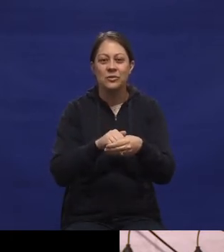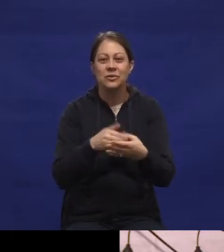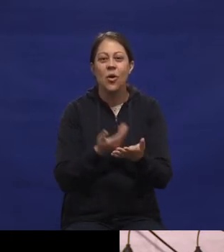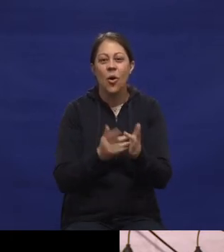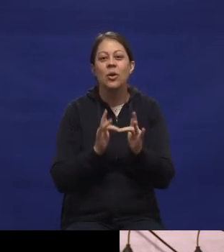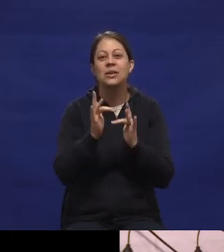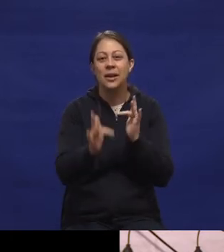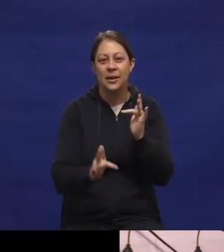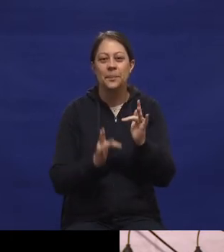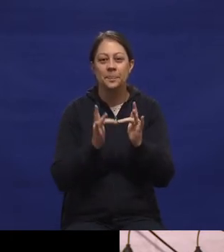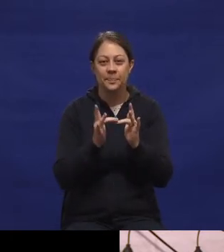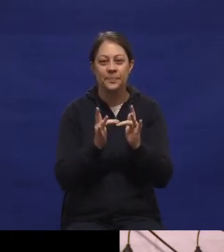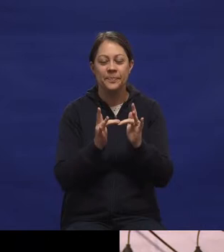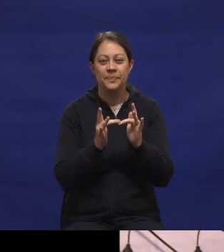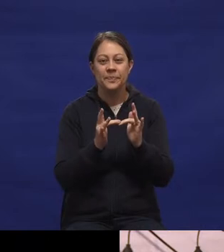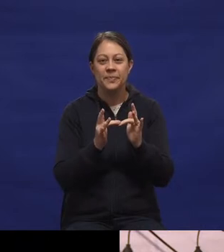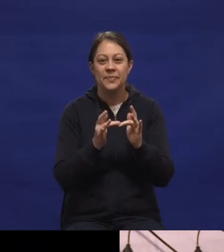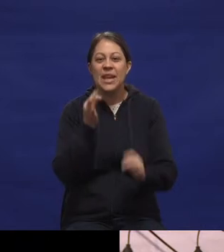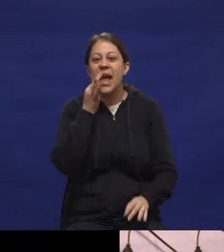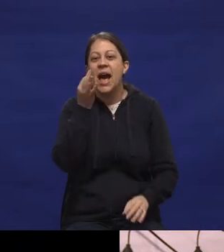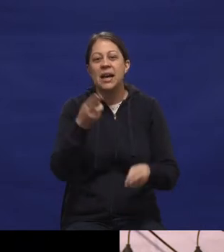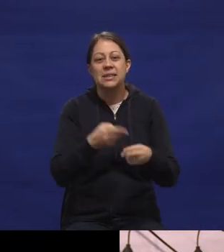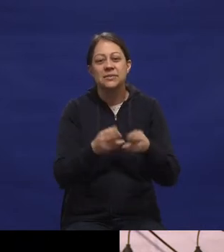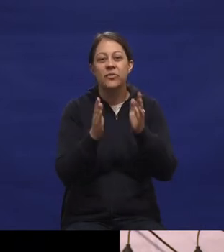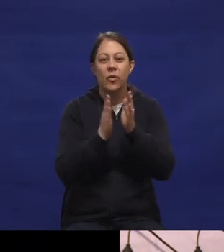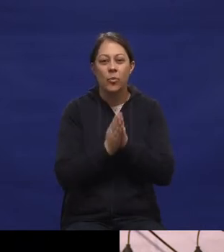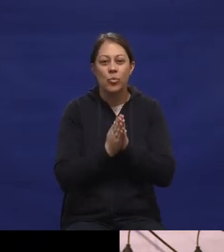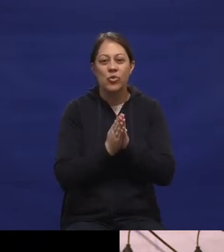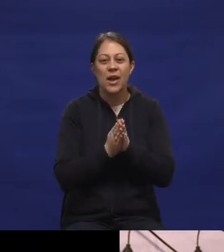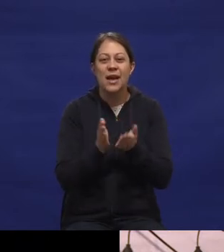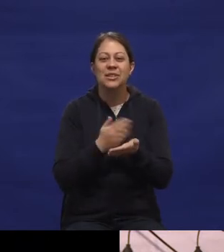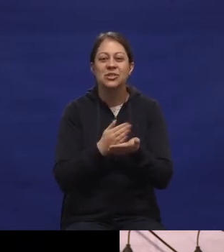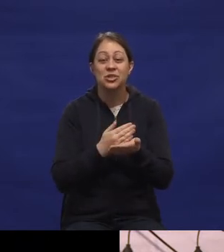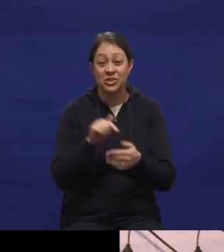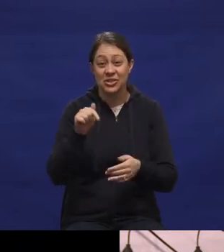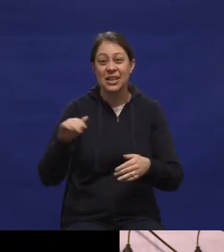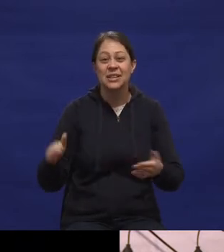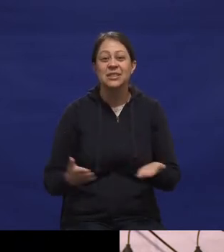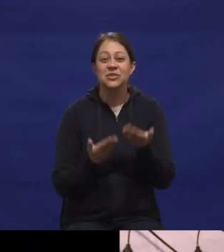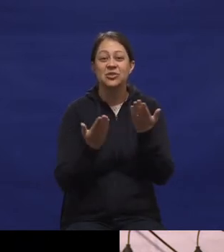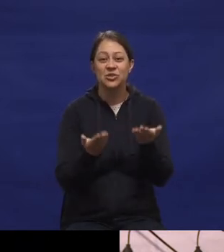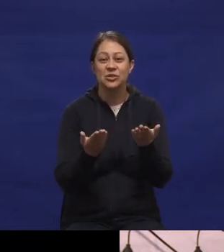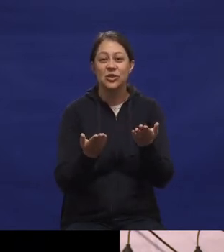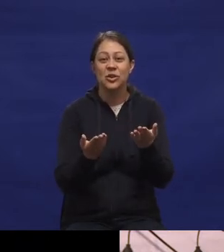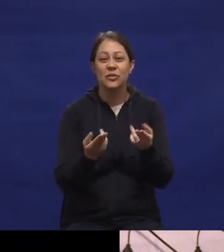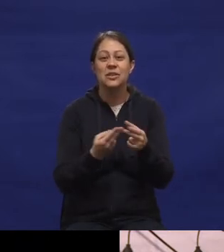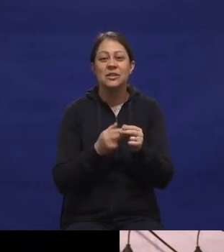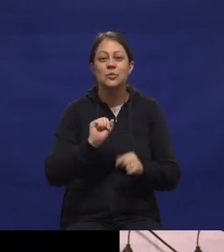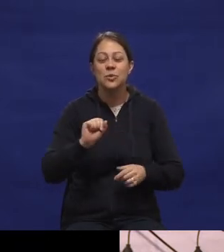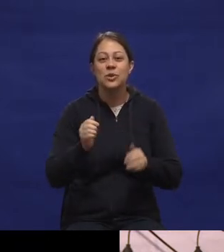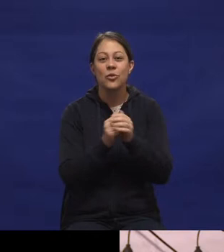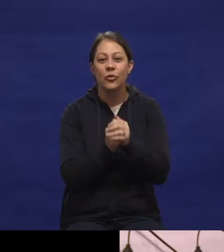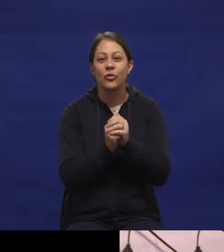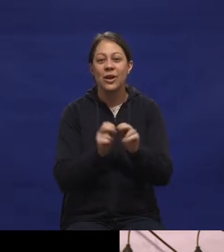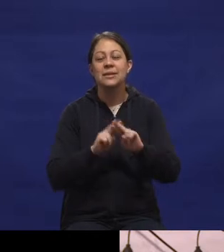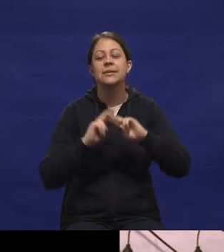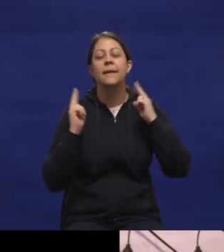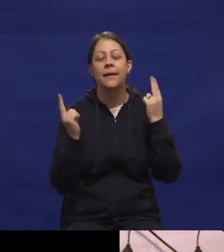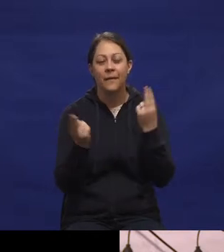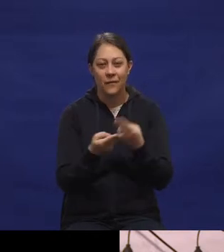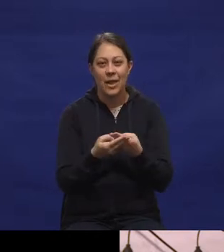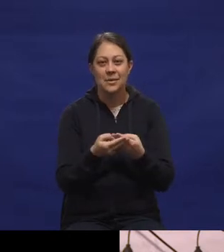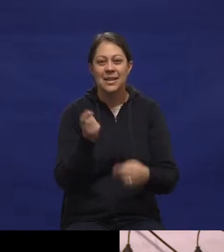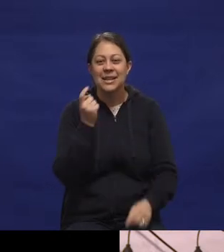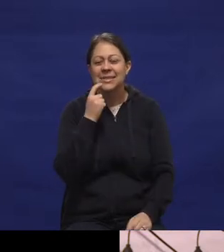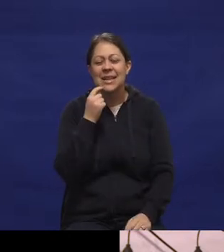website, send in prayer requests and praise reports. And also, why not share this service today with friends, with family? It's never been easier